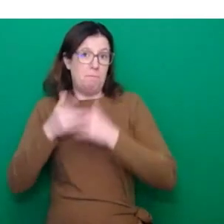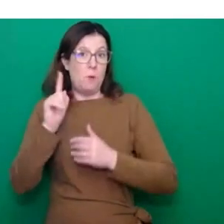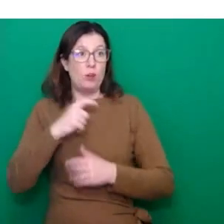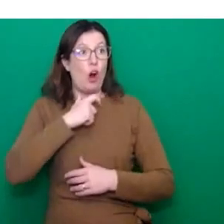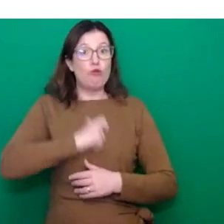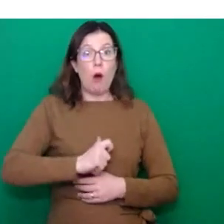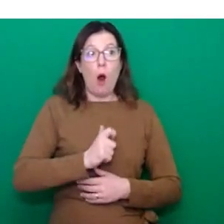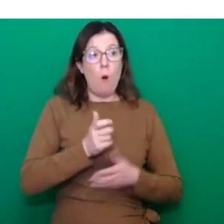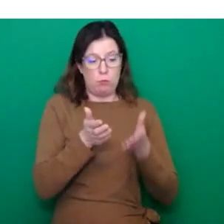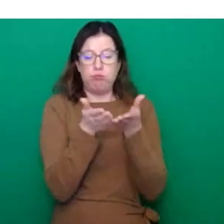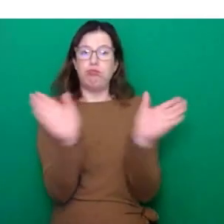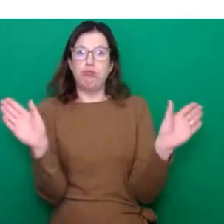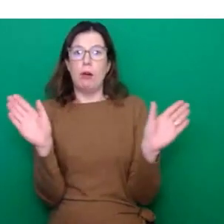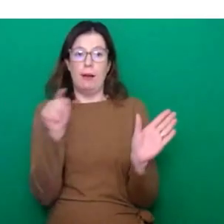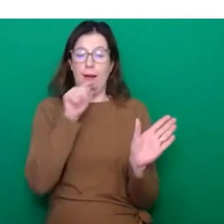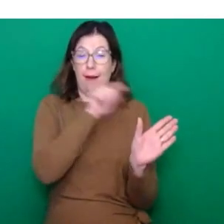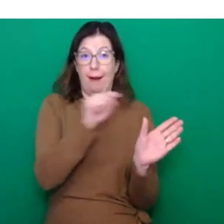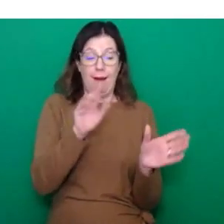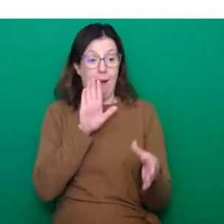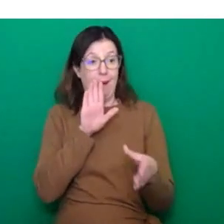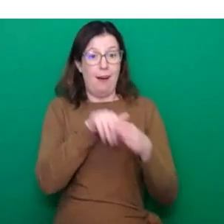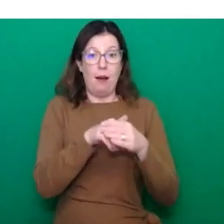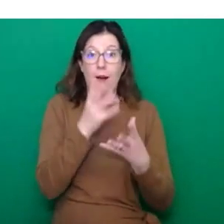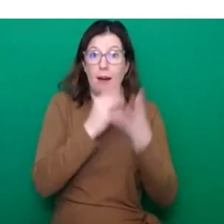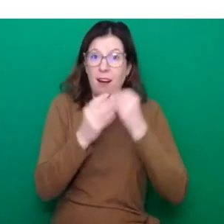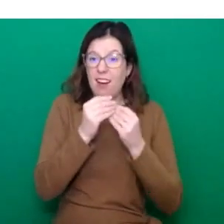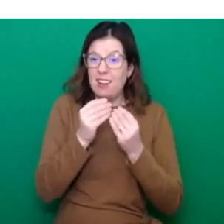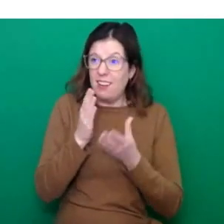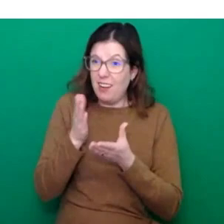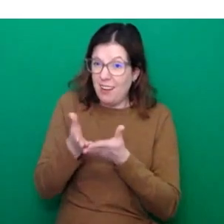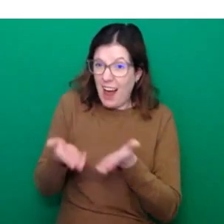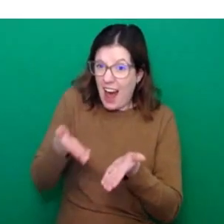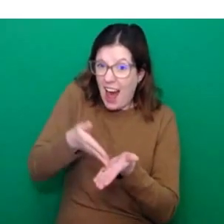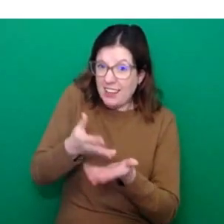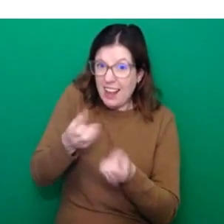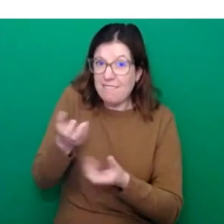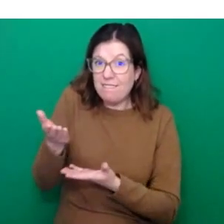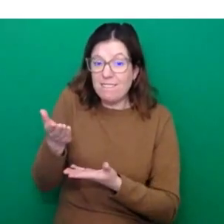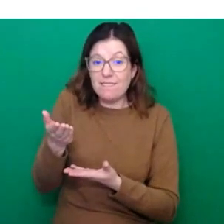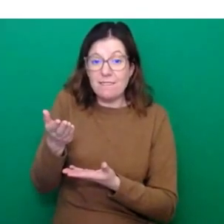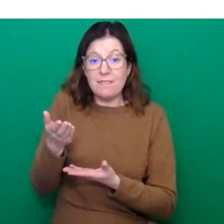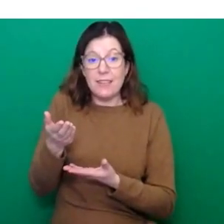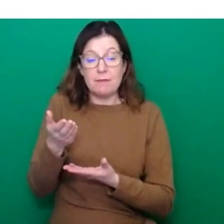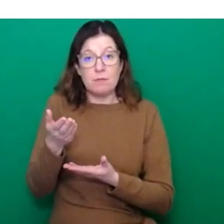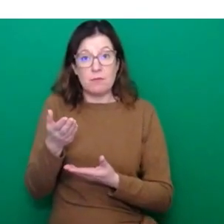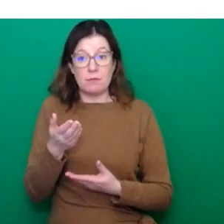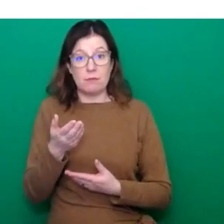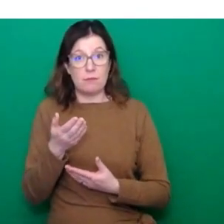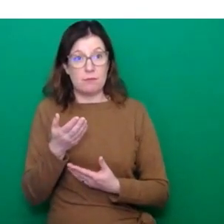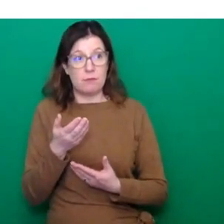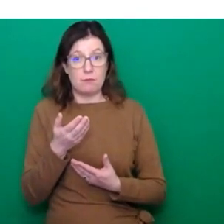you can have to pick up some related experience. But I don't know if there's anything more that you want to say about that, and what sorts of things you see in people coming in now